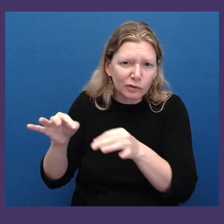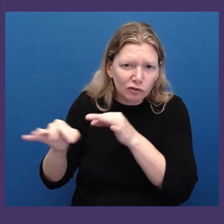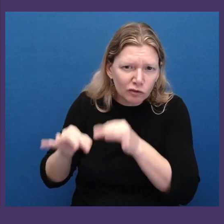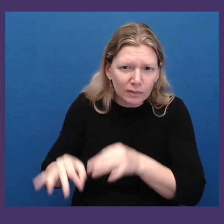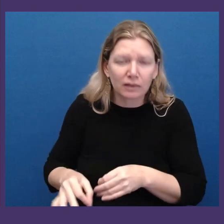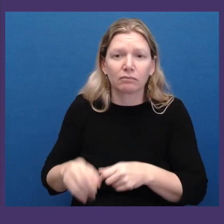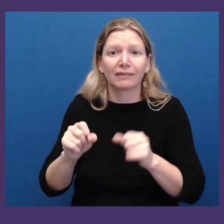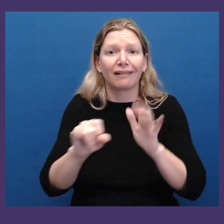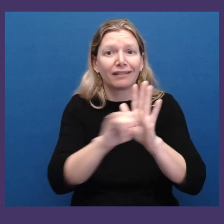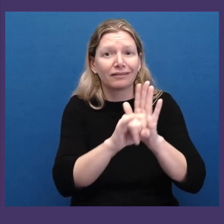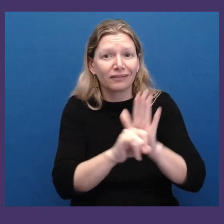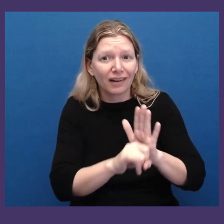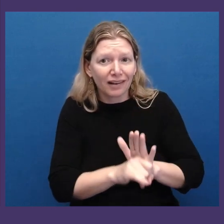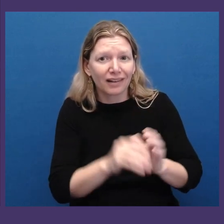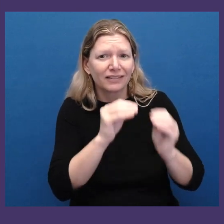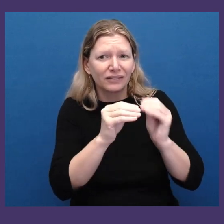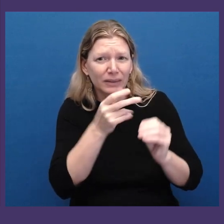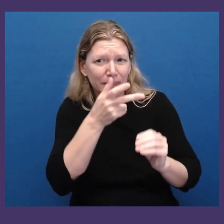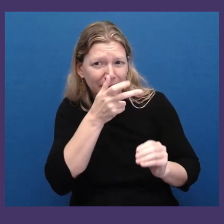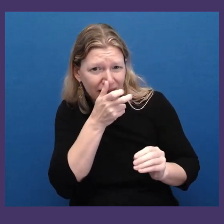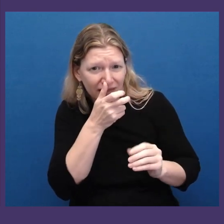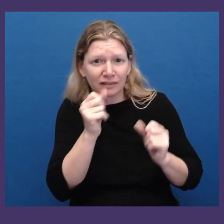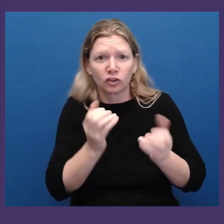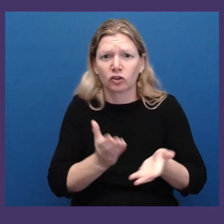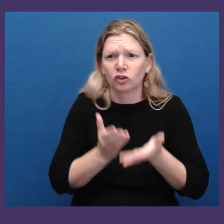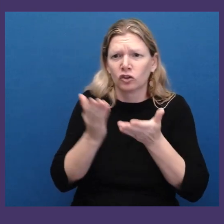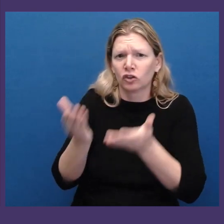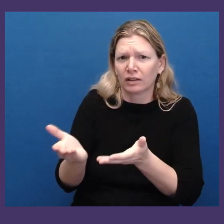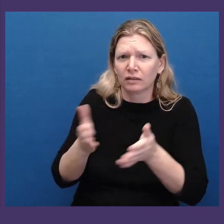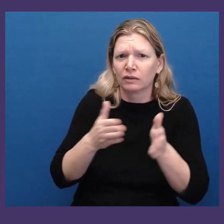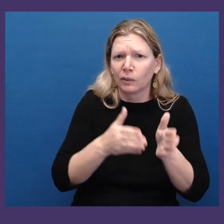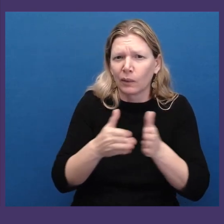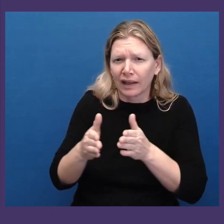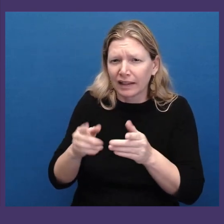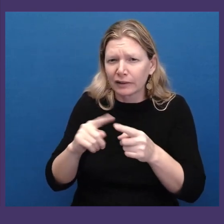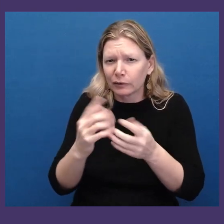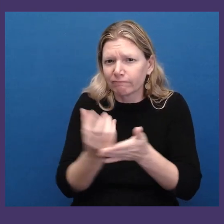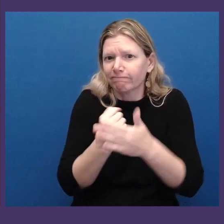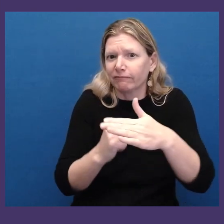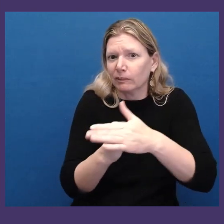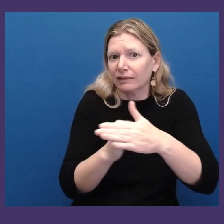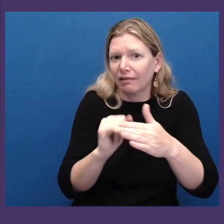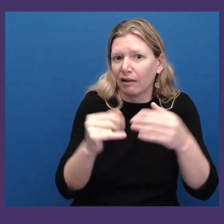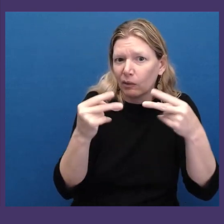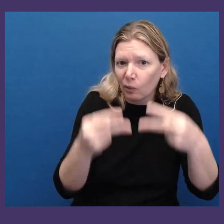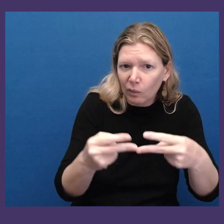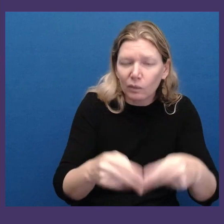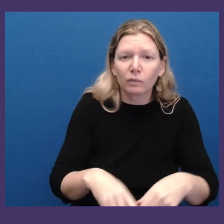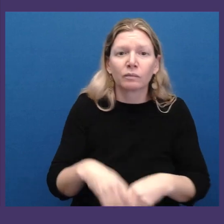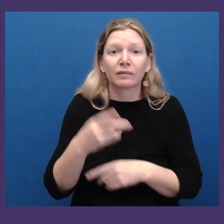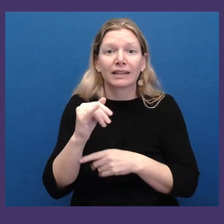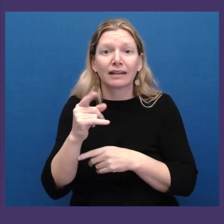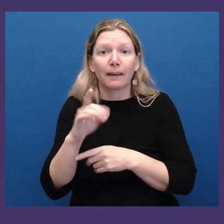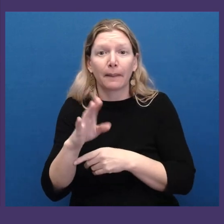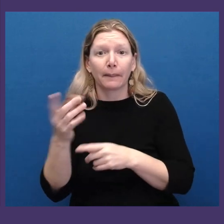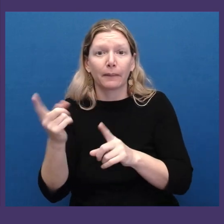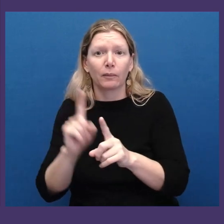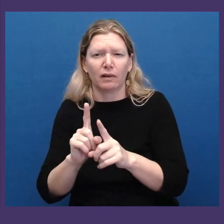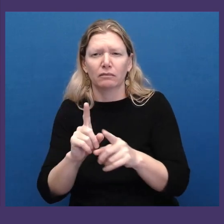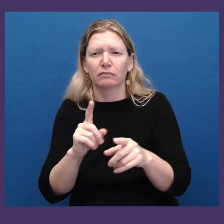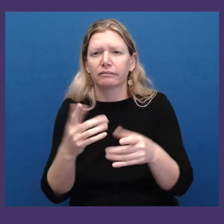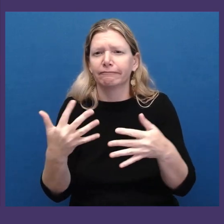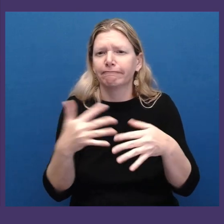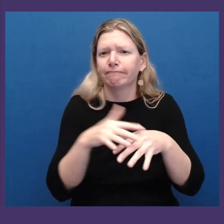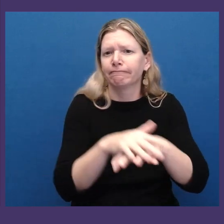refactor and optimize code. GitHub Copilot also integrates seamlessly into VS Code, providing code suggestions and